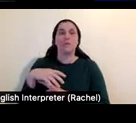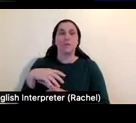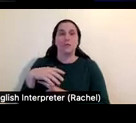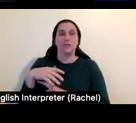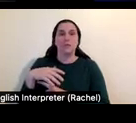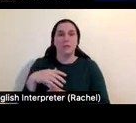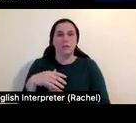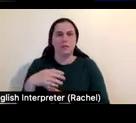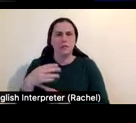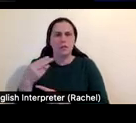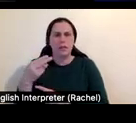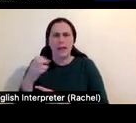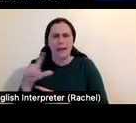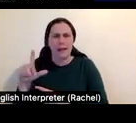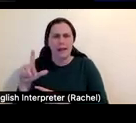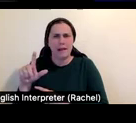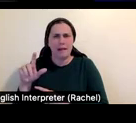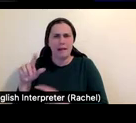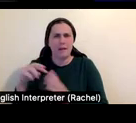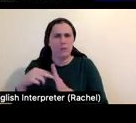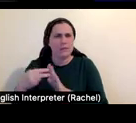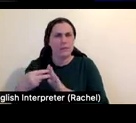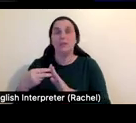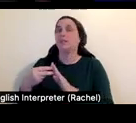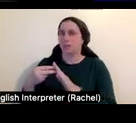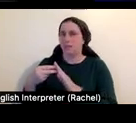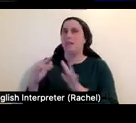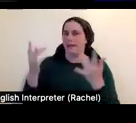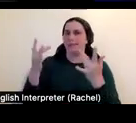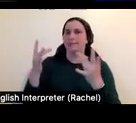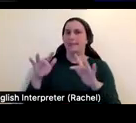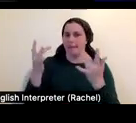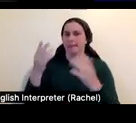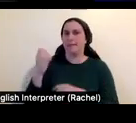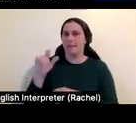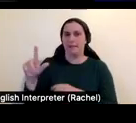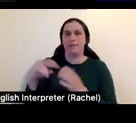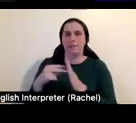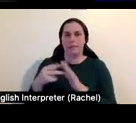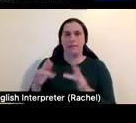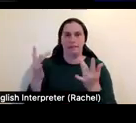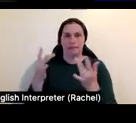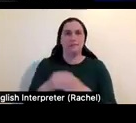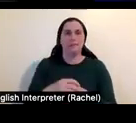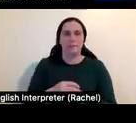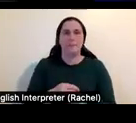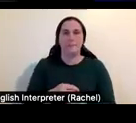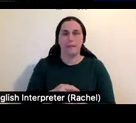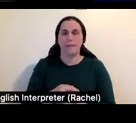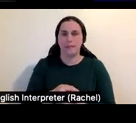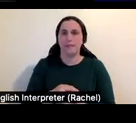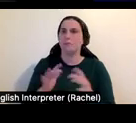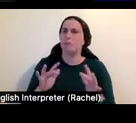The hell is like Soft? Yeah, light. Yes. Yeah, I can't even. Yeah, I guess it's a lighter brown.